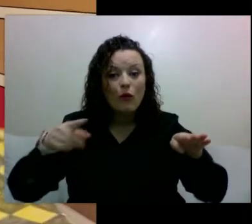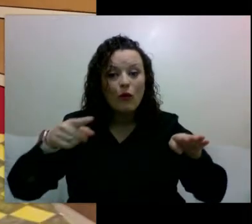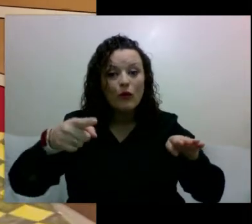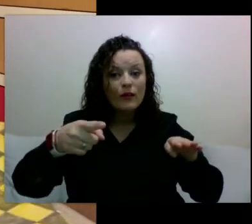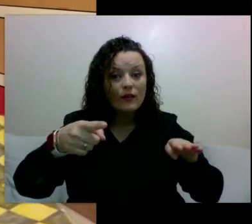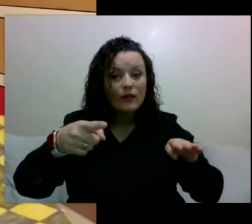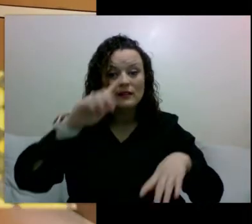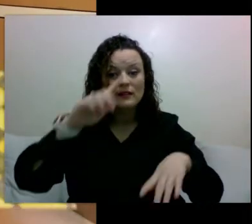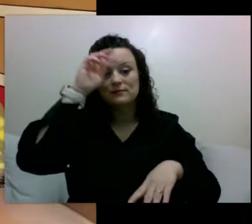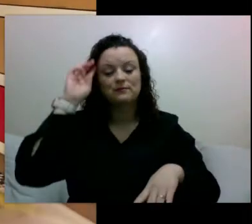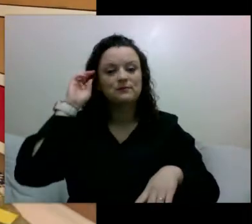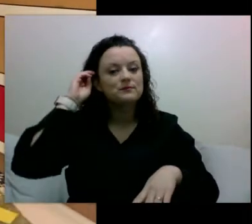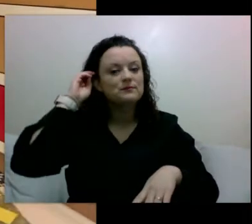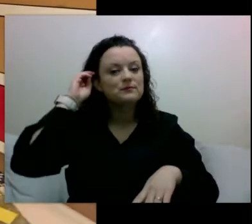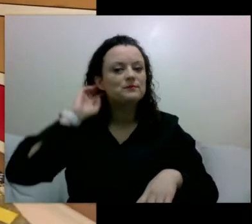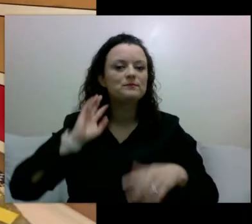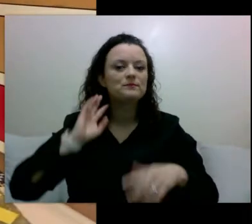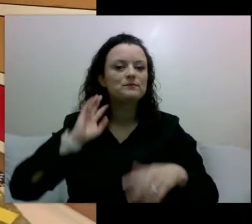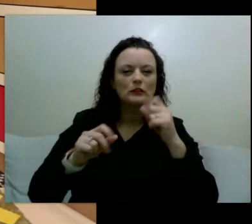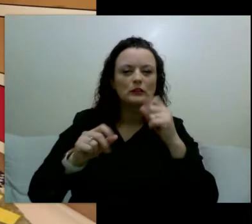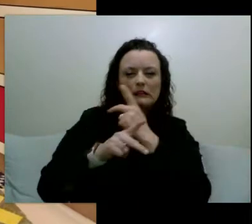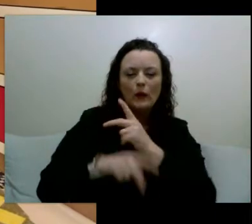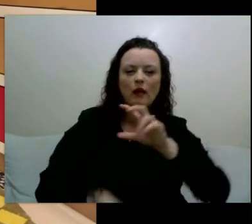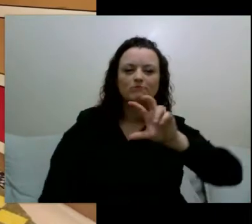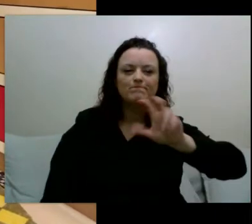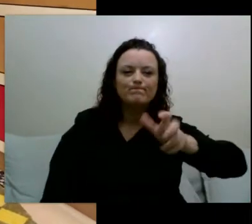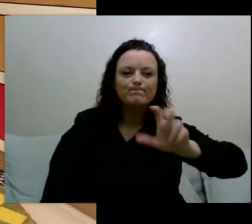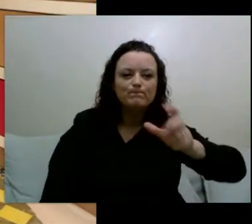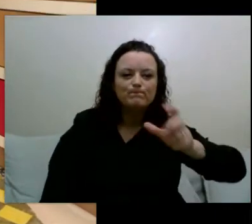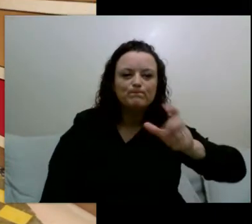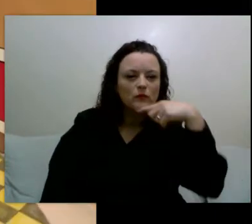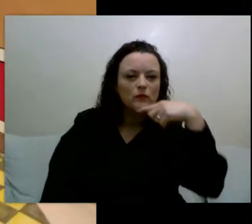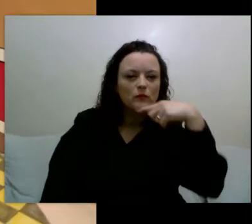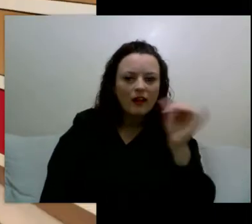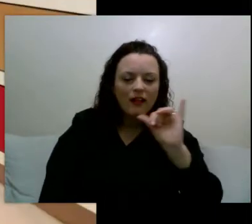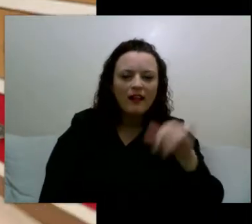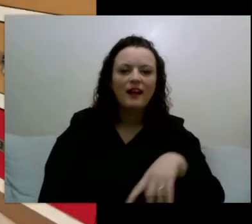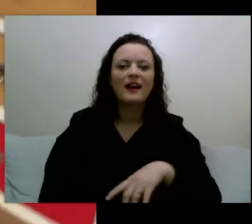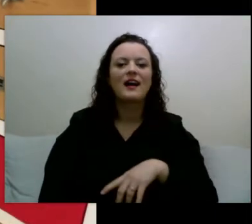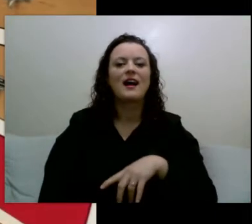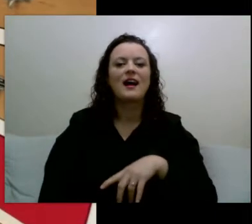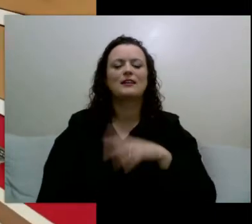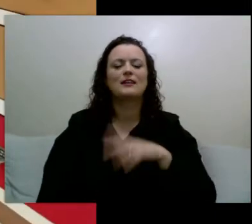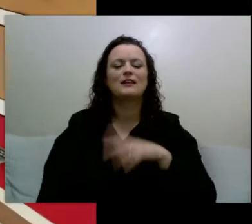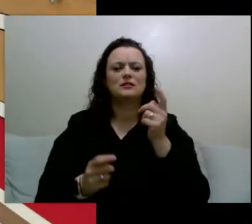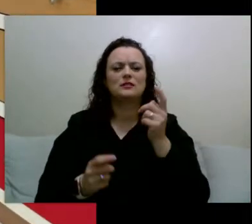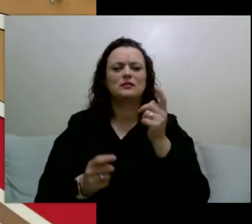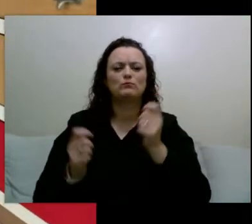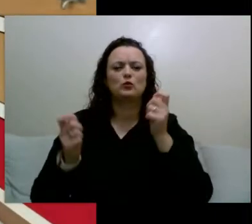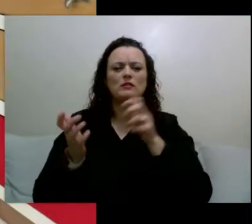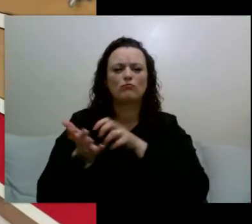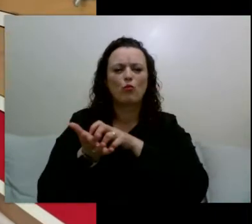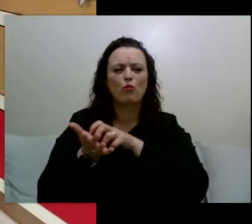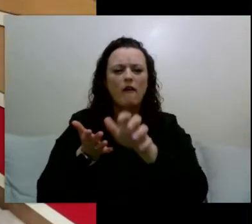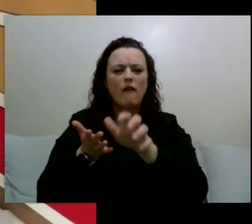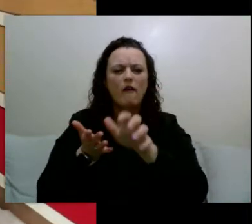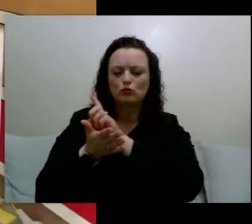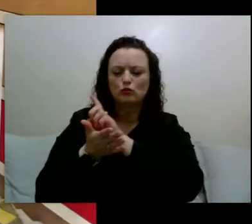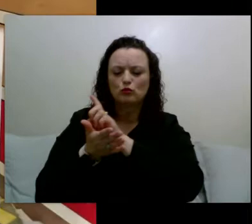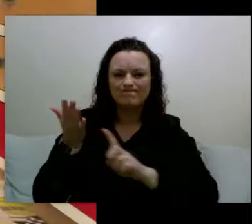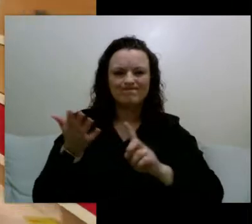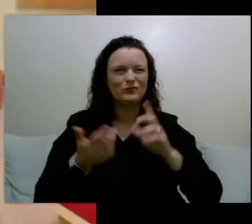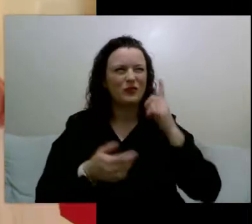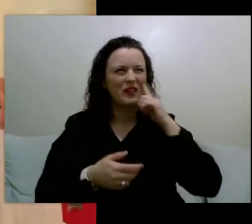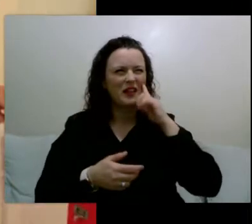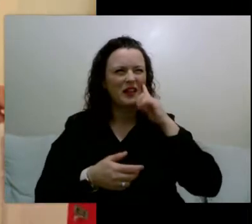and figuring out the doorknobs, and making the rough sketches. How did you do all that? Well,